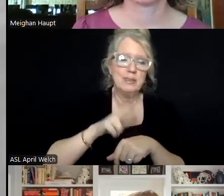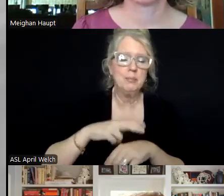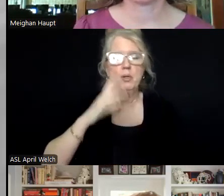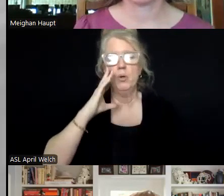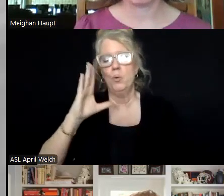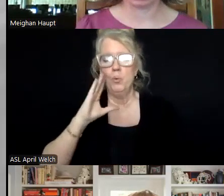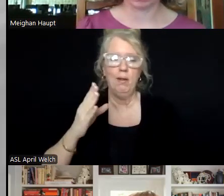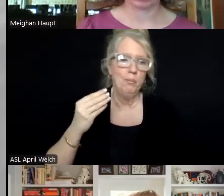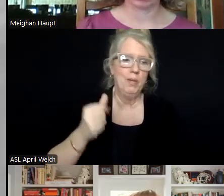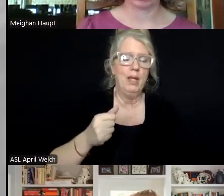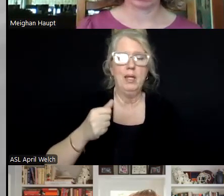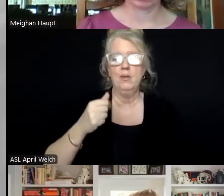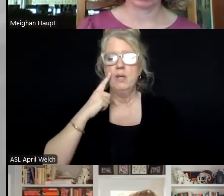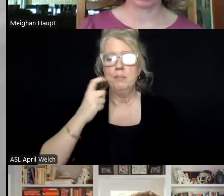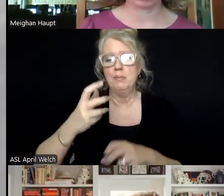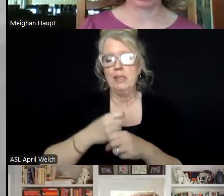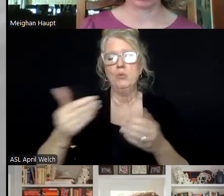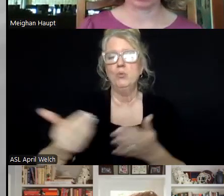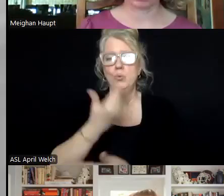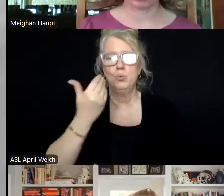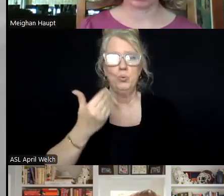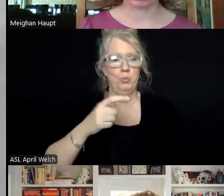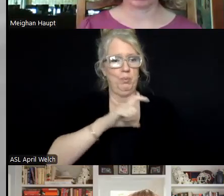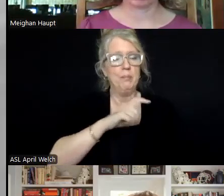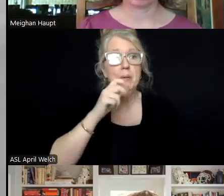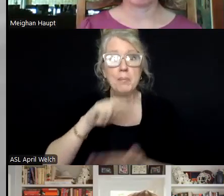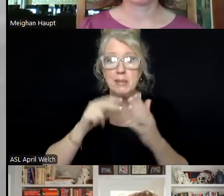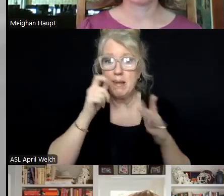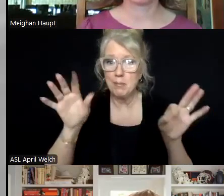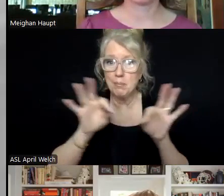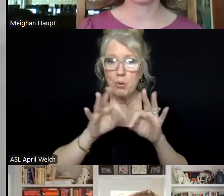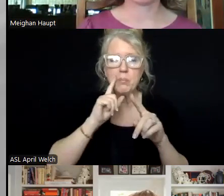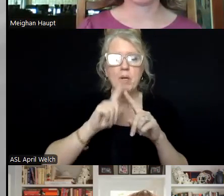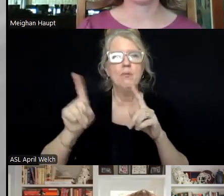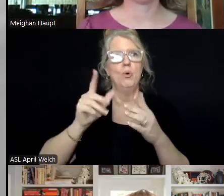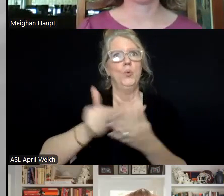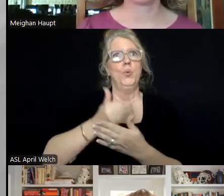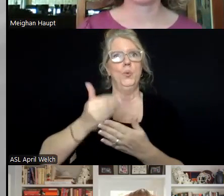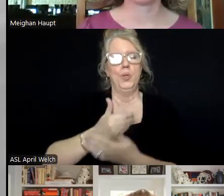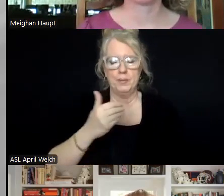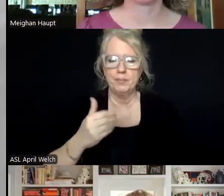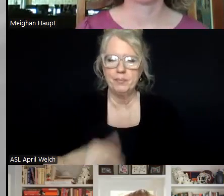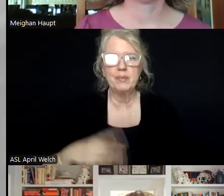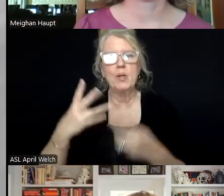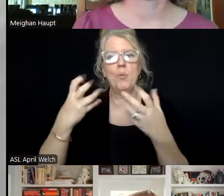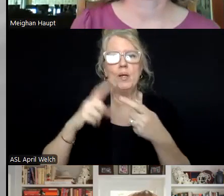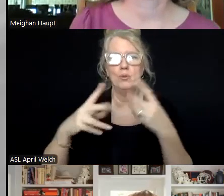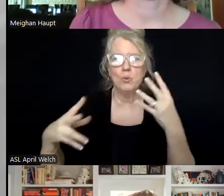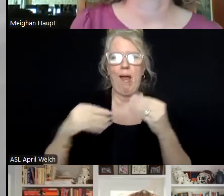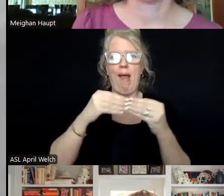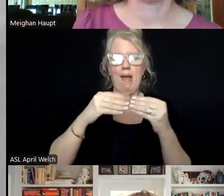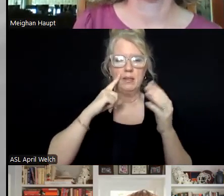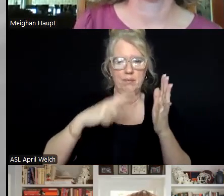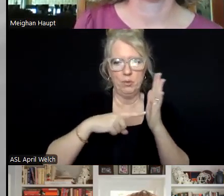pay to, get some new police cars. Not that that's not important, but this gets us to a new place. And I wanted to add an example because I think